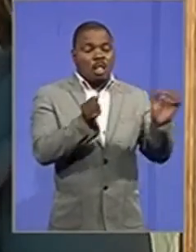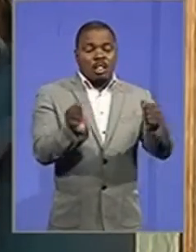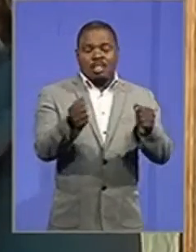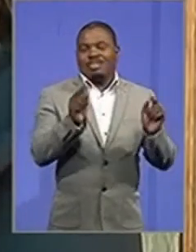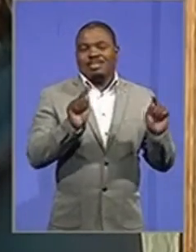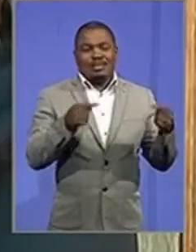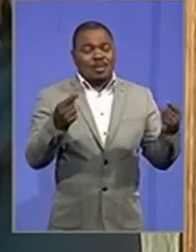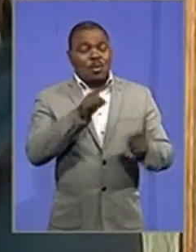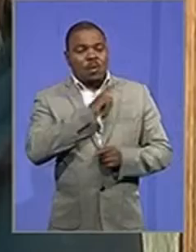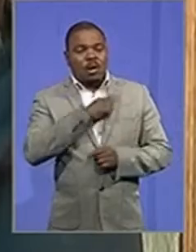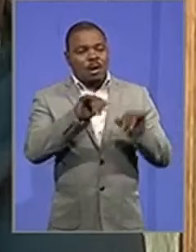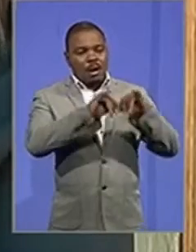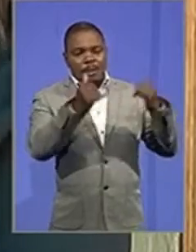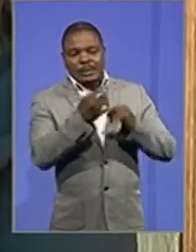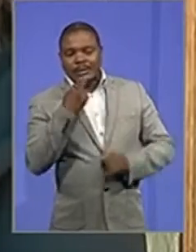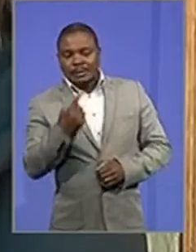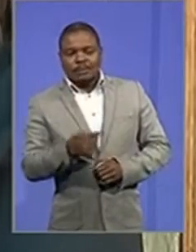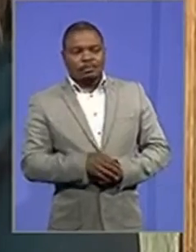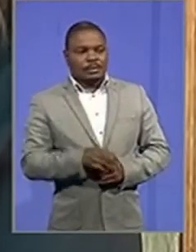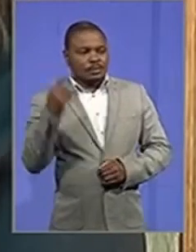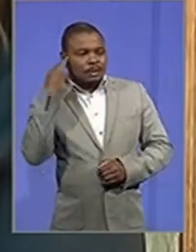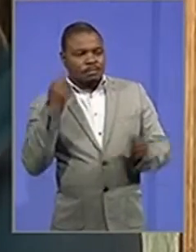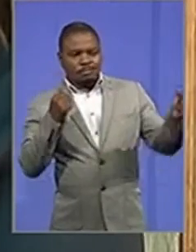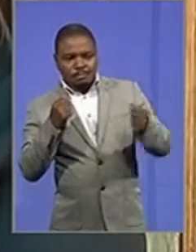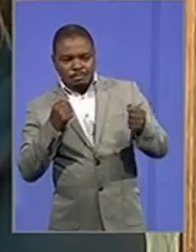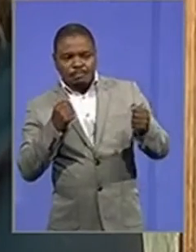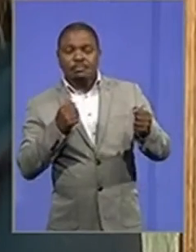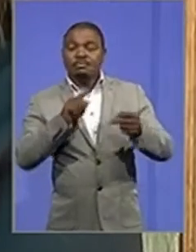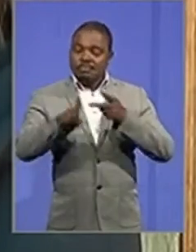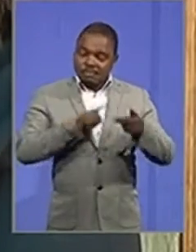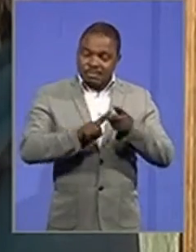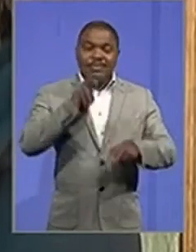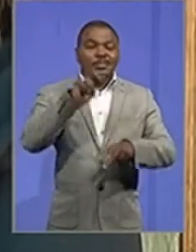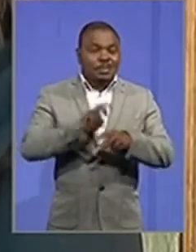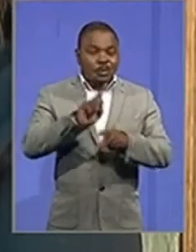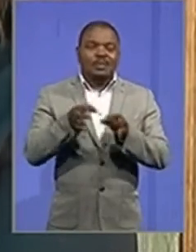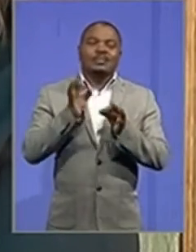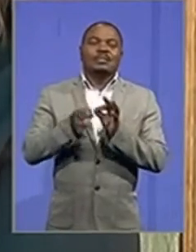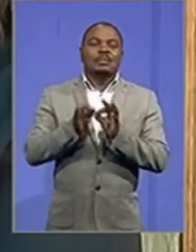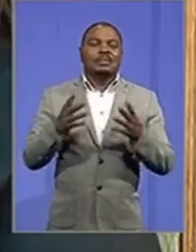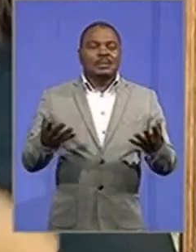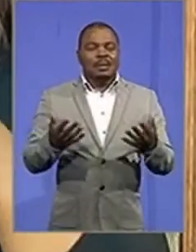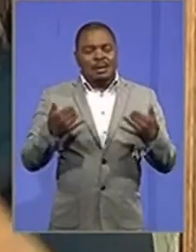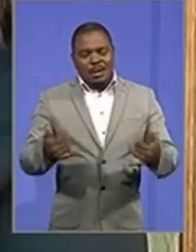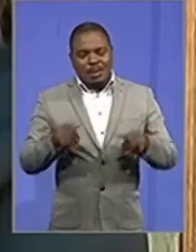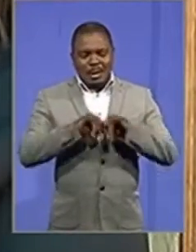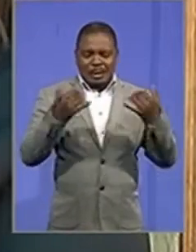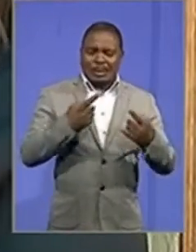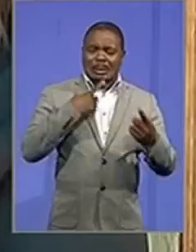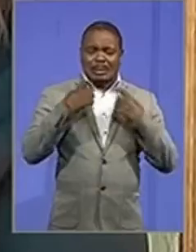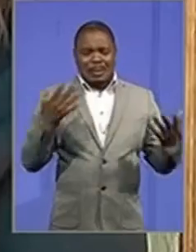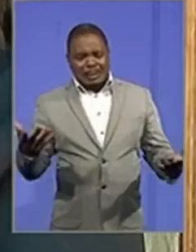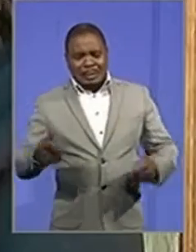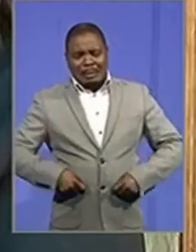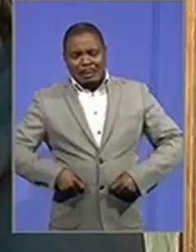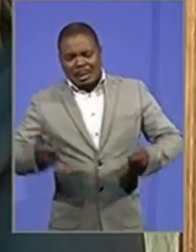ha re hira motho yo o sena le bogole ba puo tshwanetse re mo hirele le interpreter. Tlamele re patele interpreter re